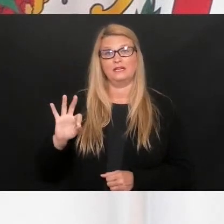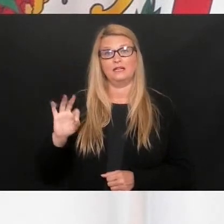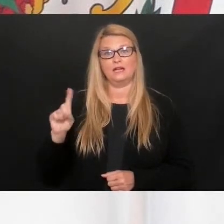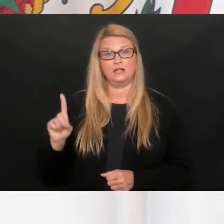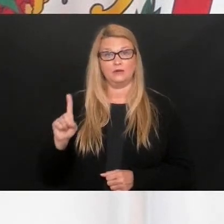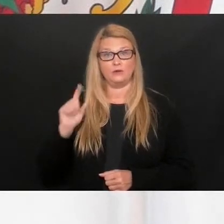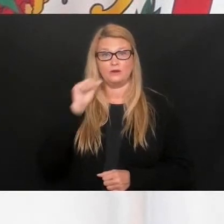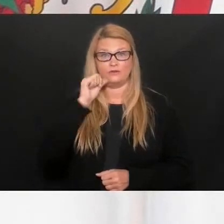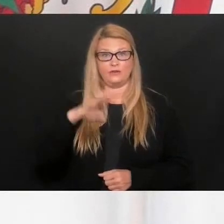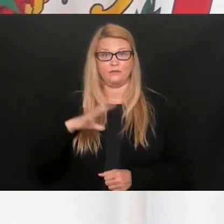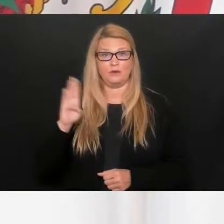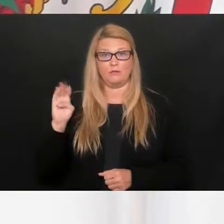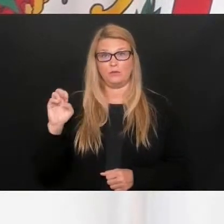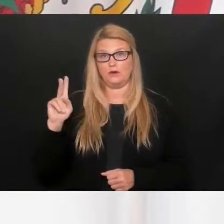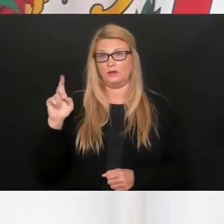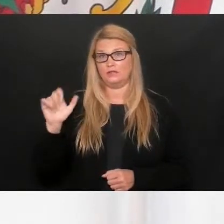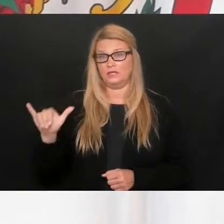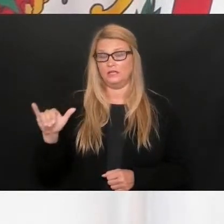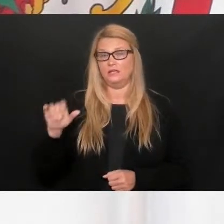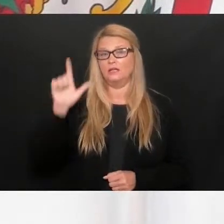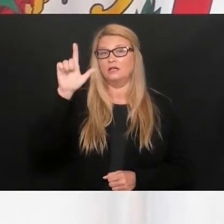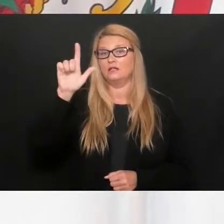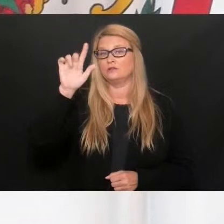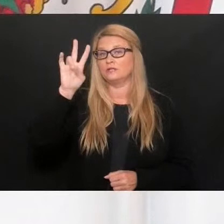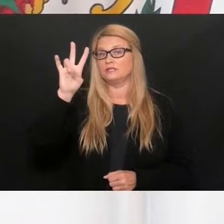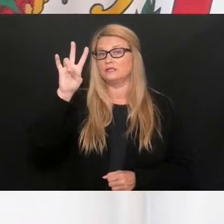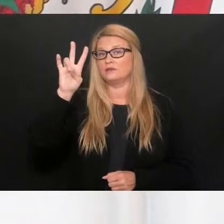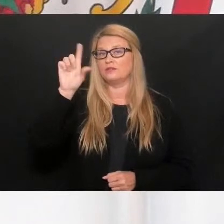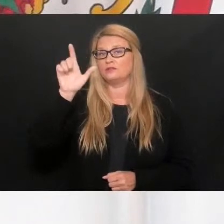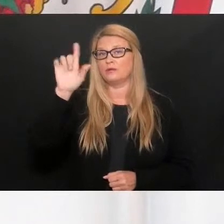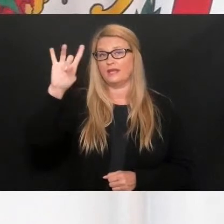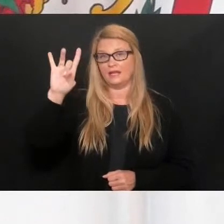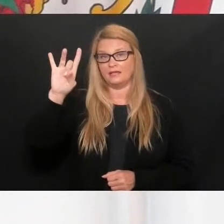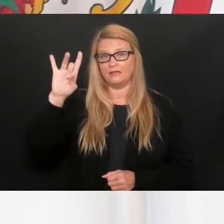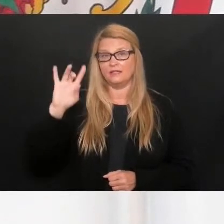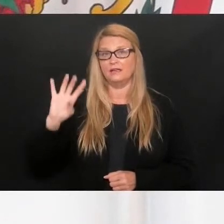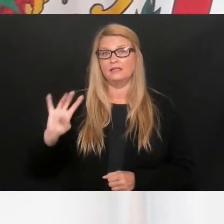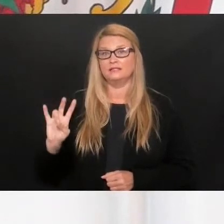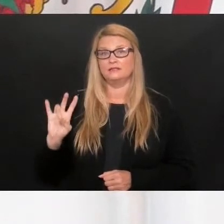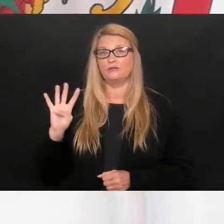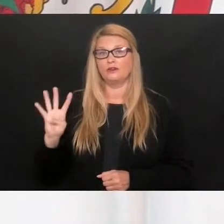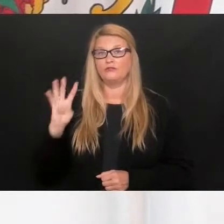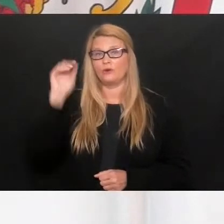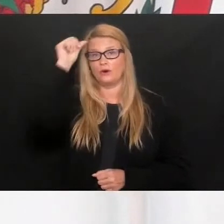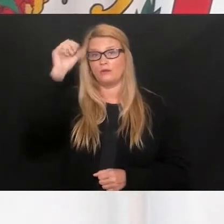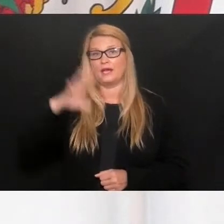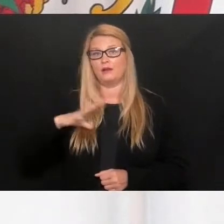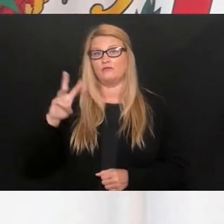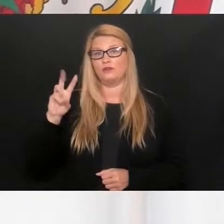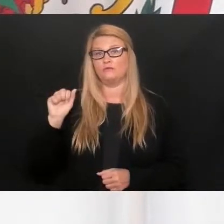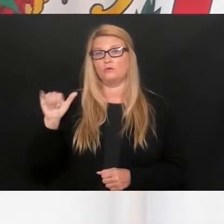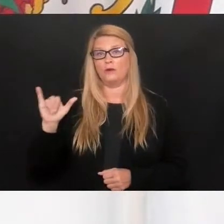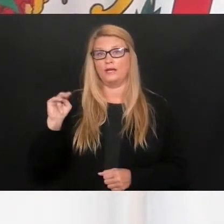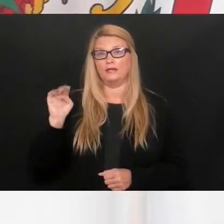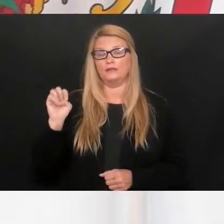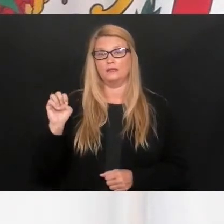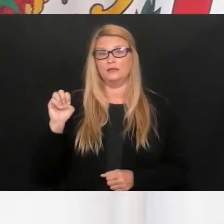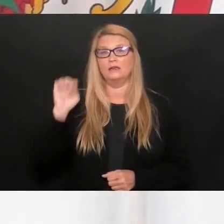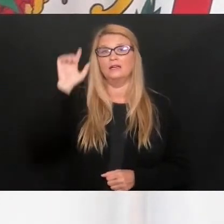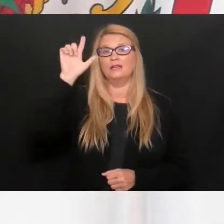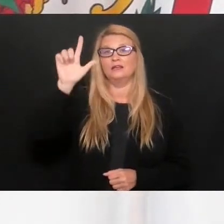91-year-old female from Berkeley County. The 2,728th death is a 74-year-old male from Wayne County.